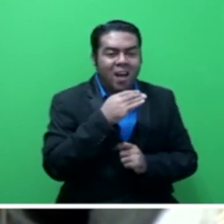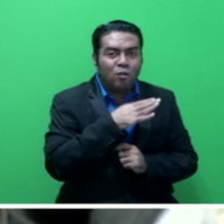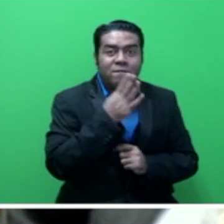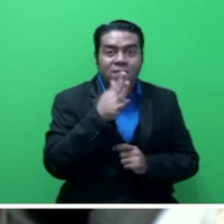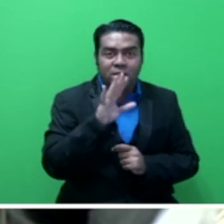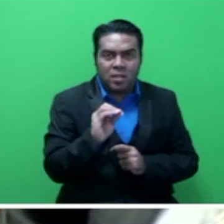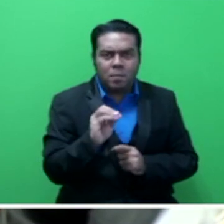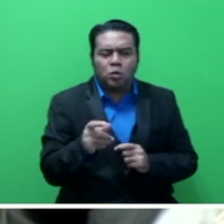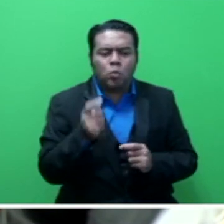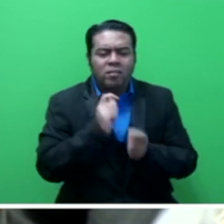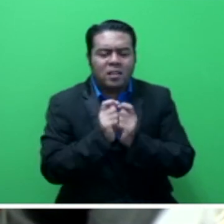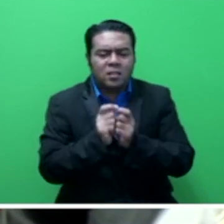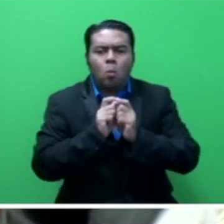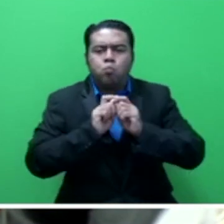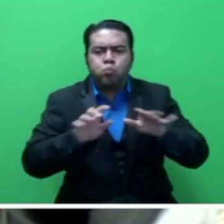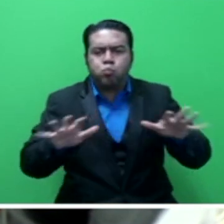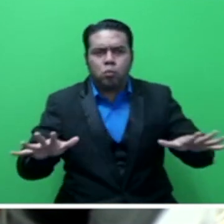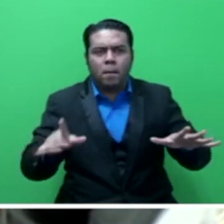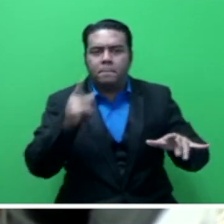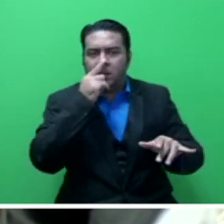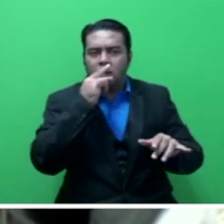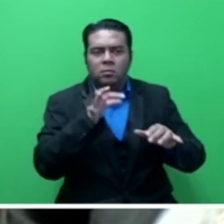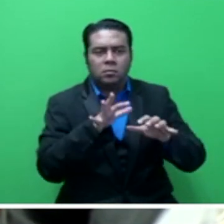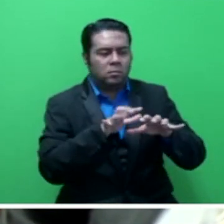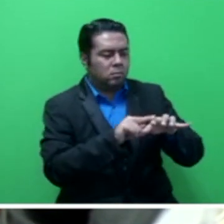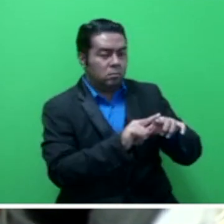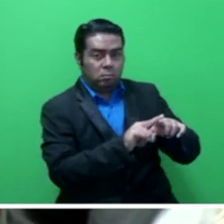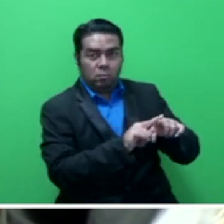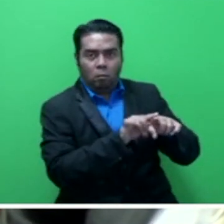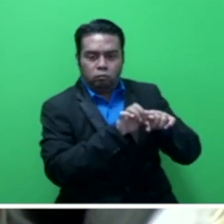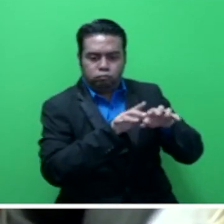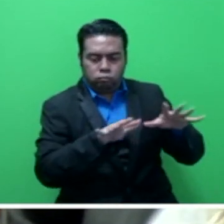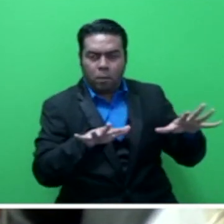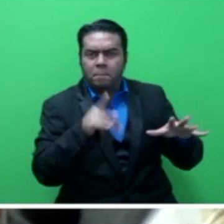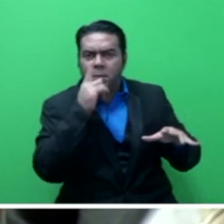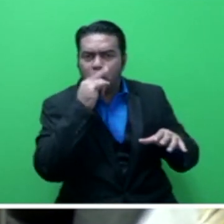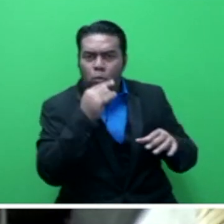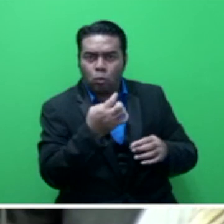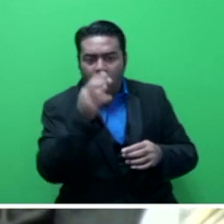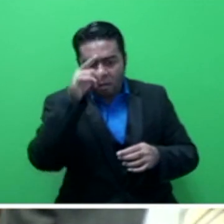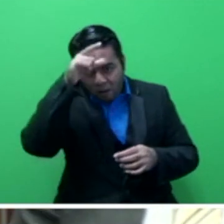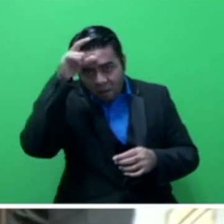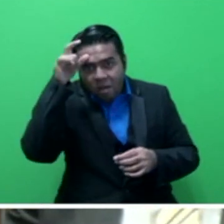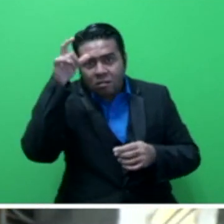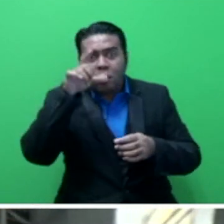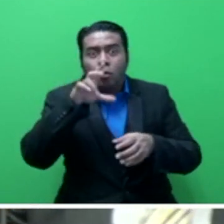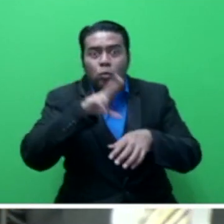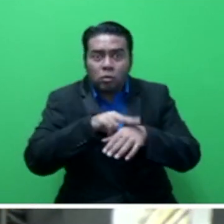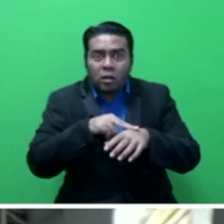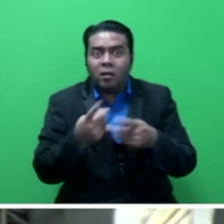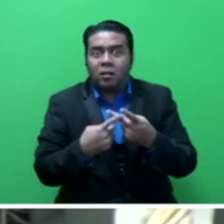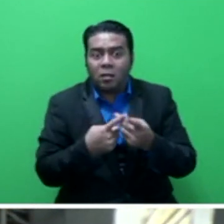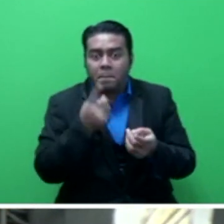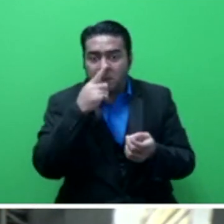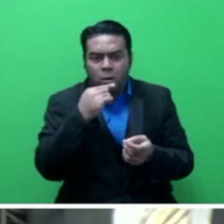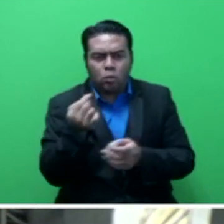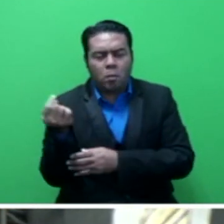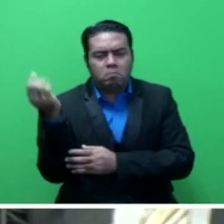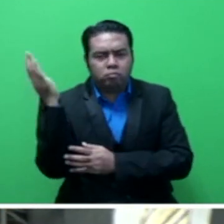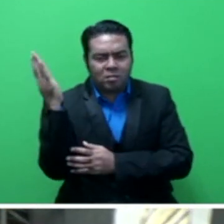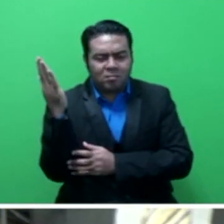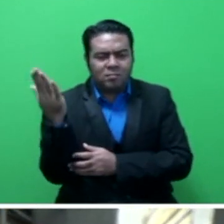testing widely. We're testing those who are in the front line. We're testing also those who present to any